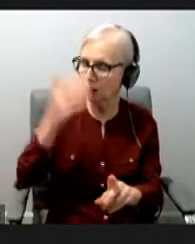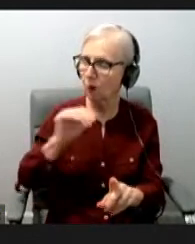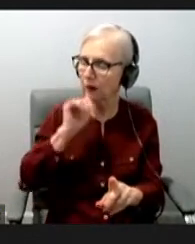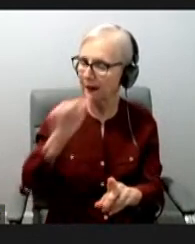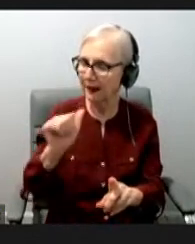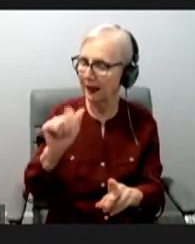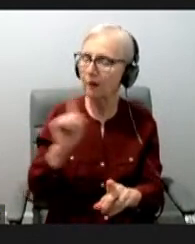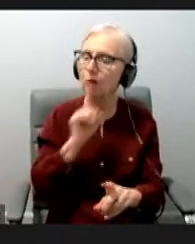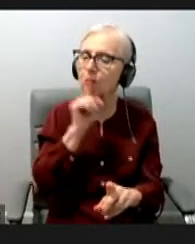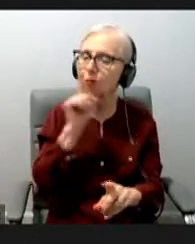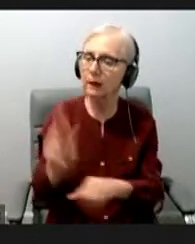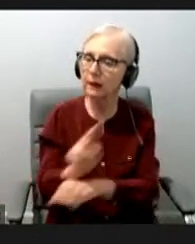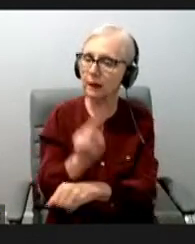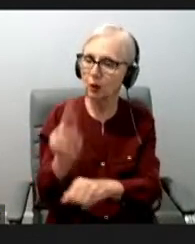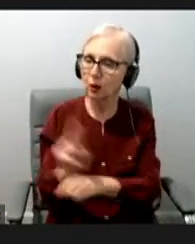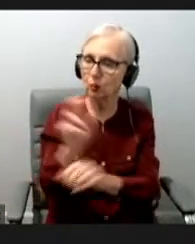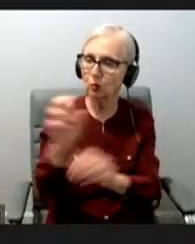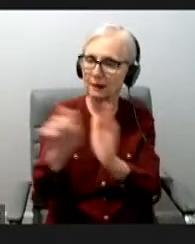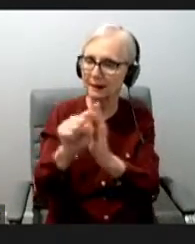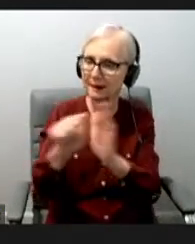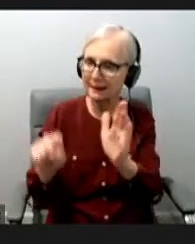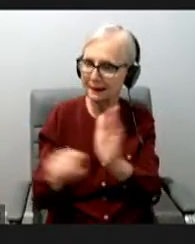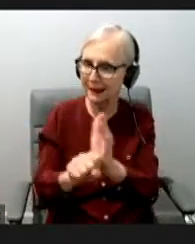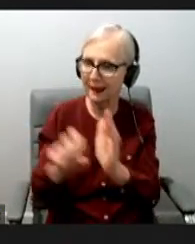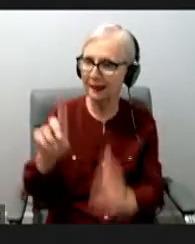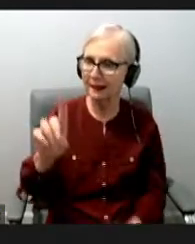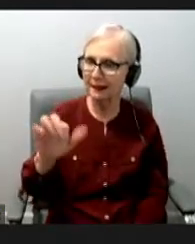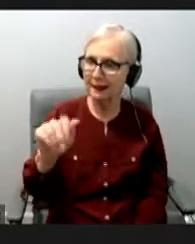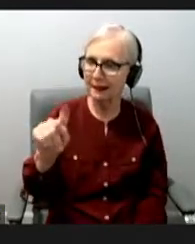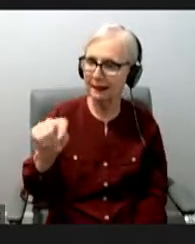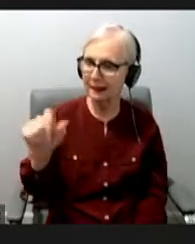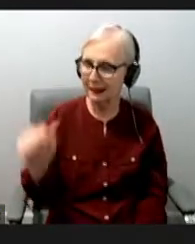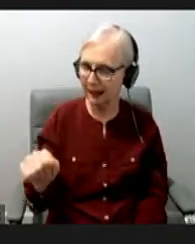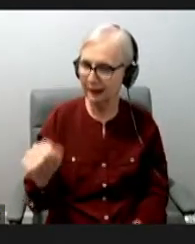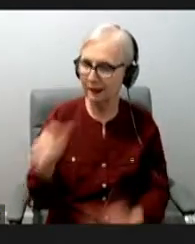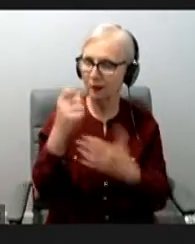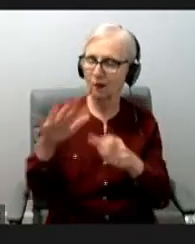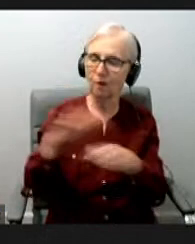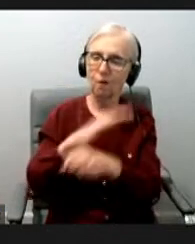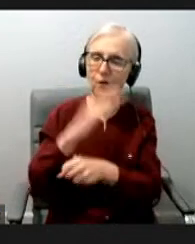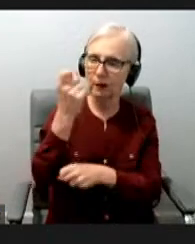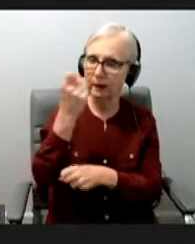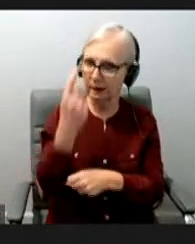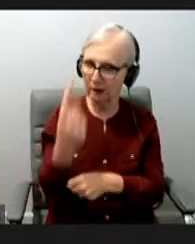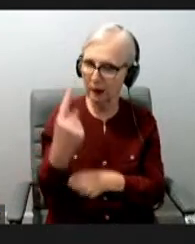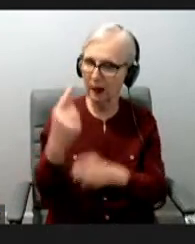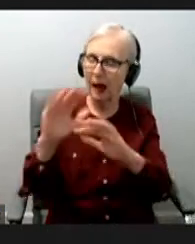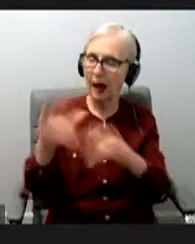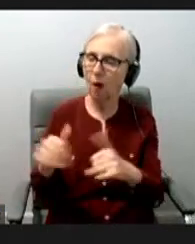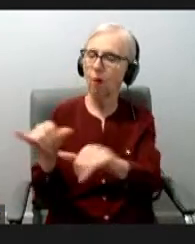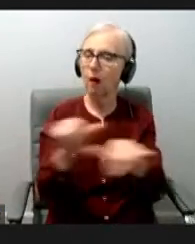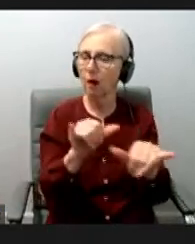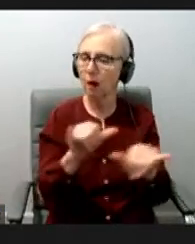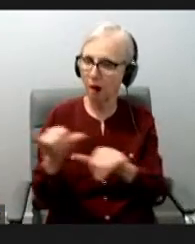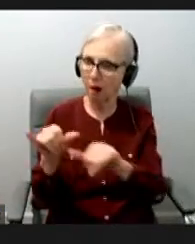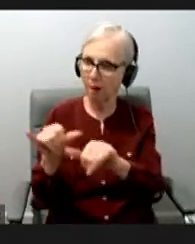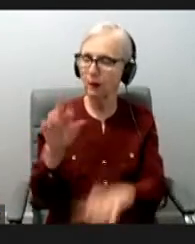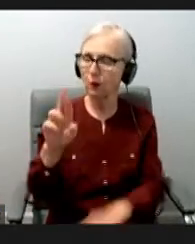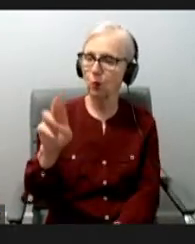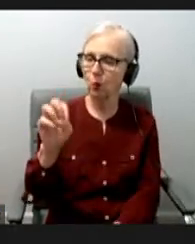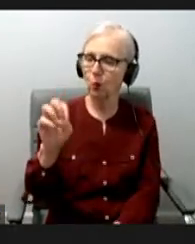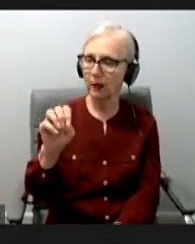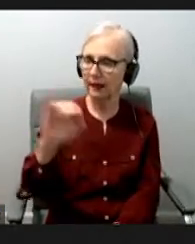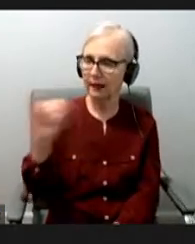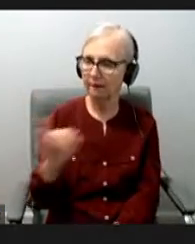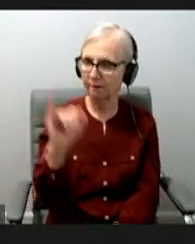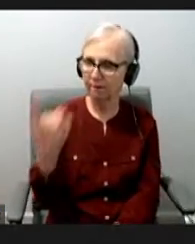use state public health surveillance data to really try and understand how common reinfection is. So